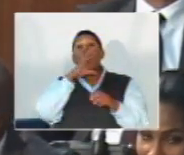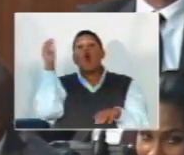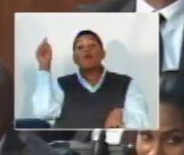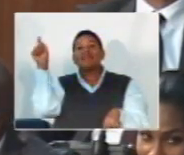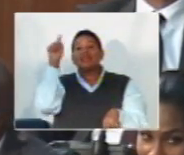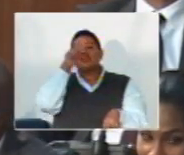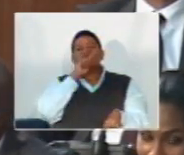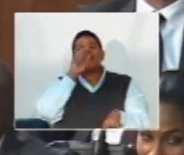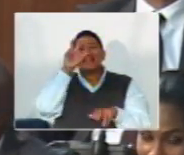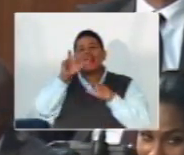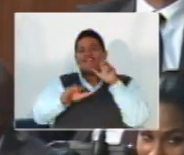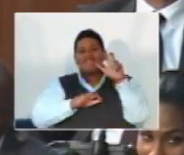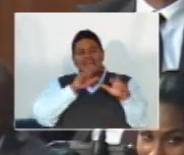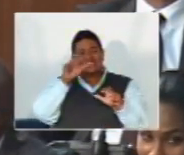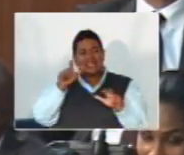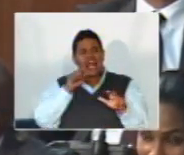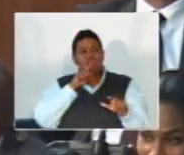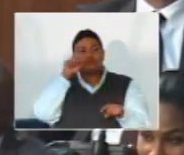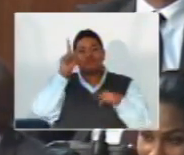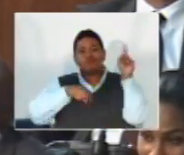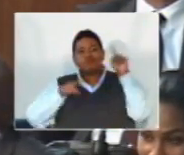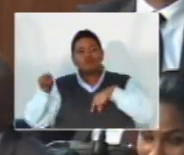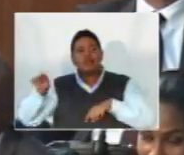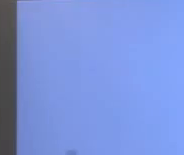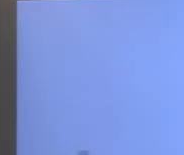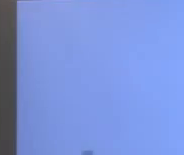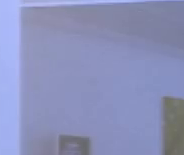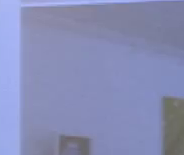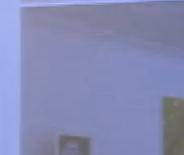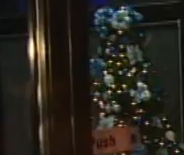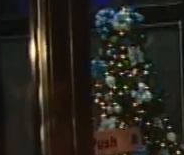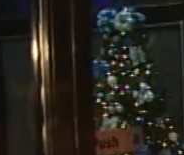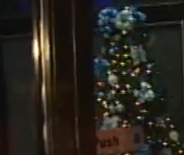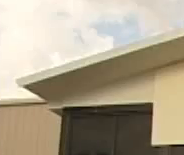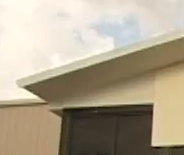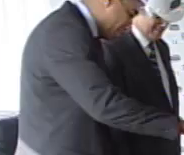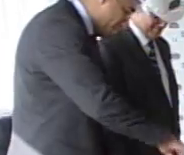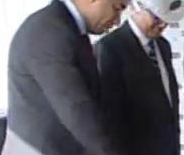are investing and diversifying their portfolios.